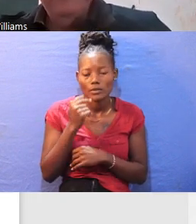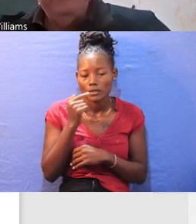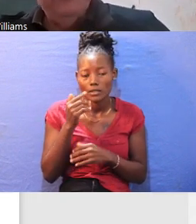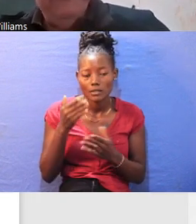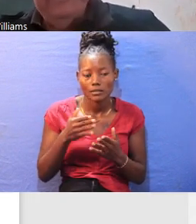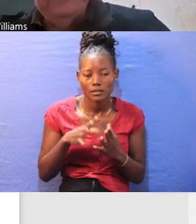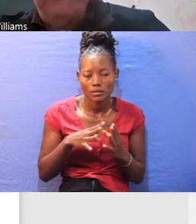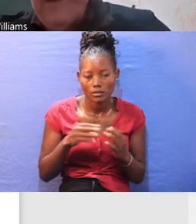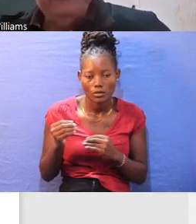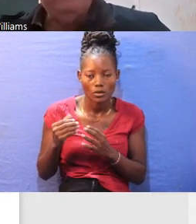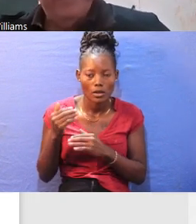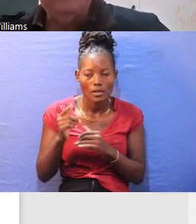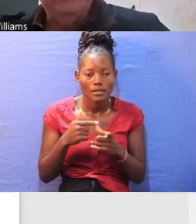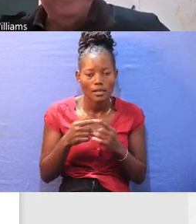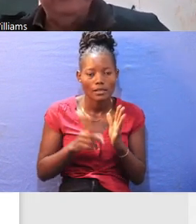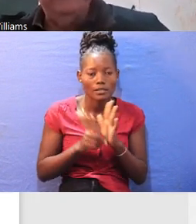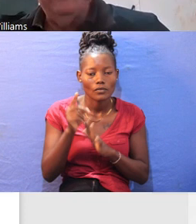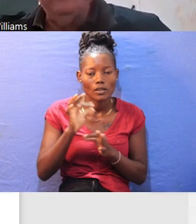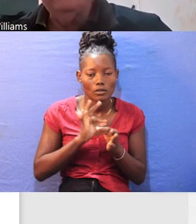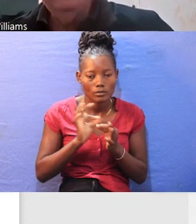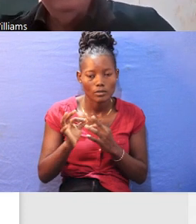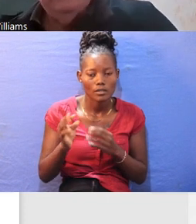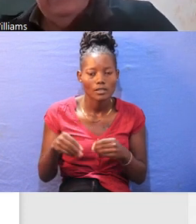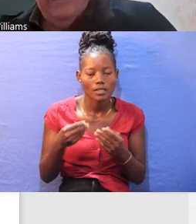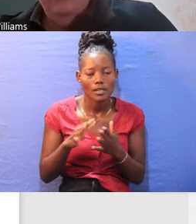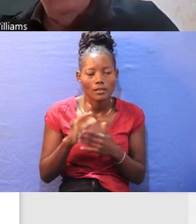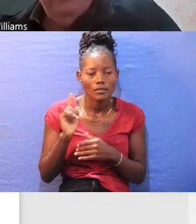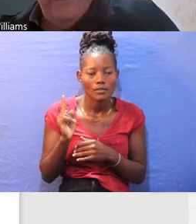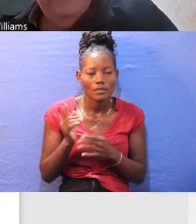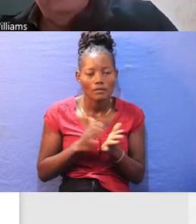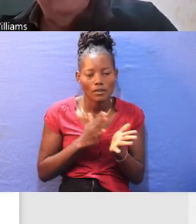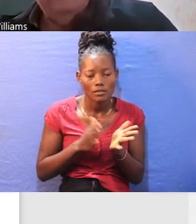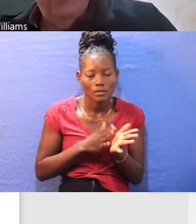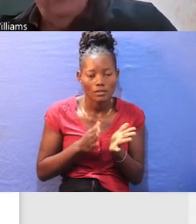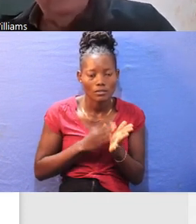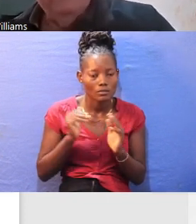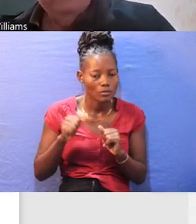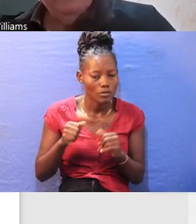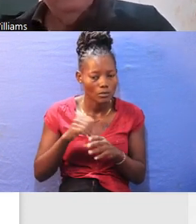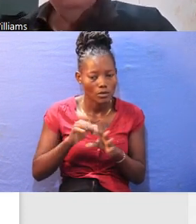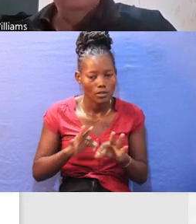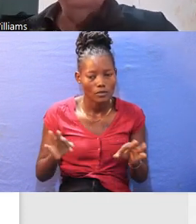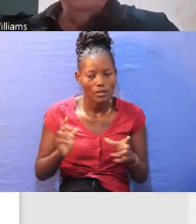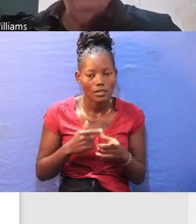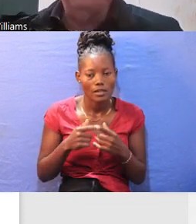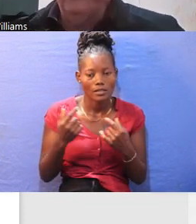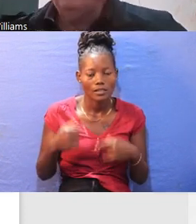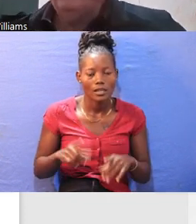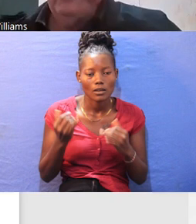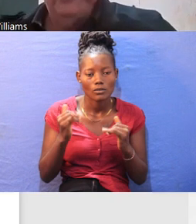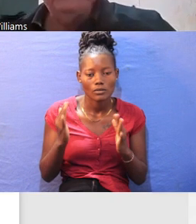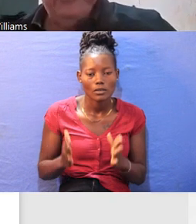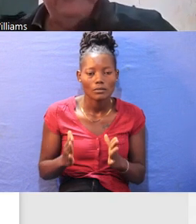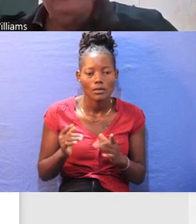speed. Get the fastest athlete you can on the field and allow the practice of the sport to develop